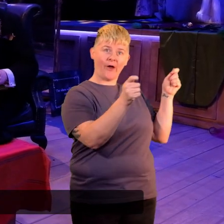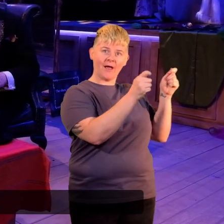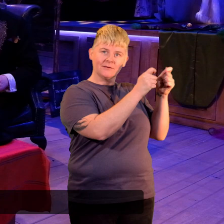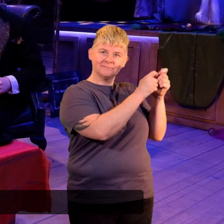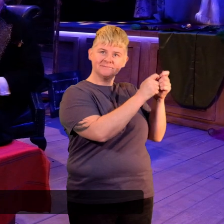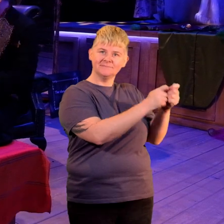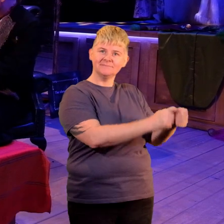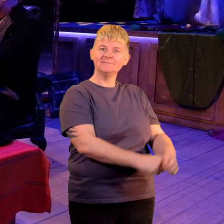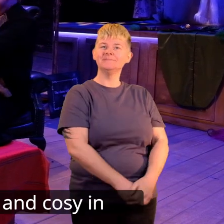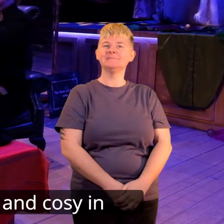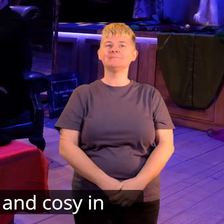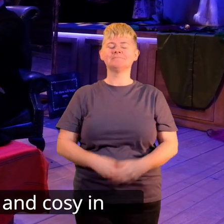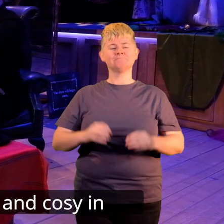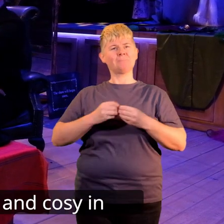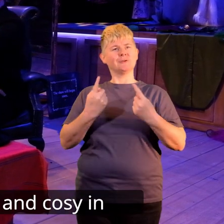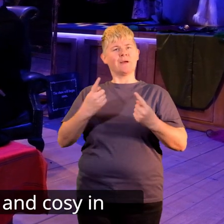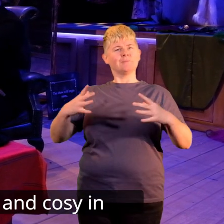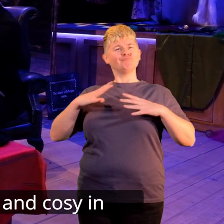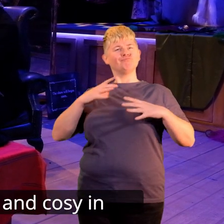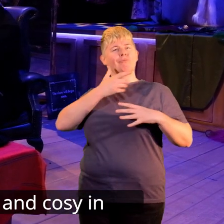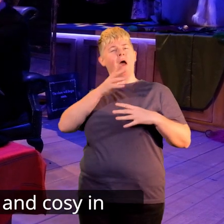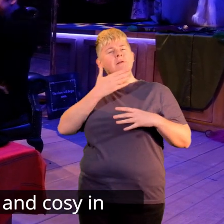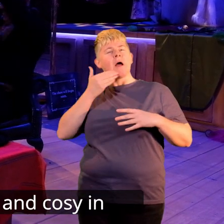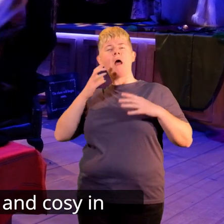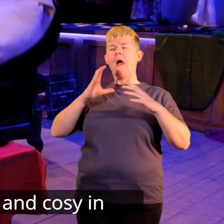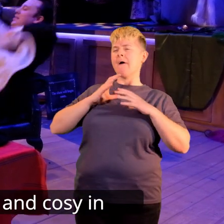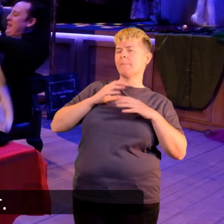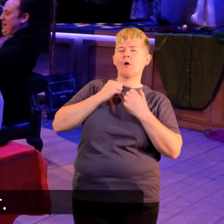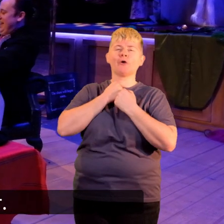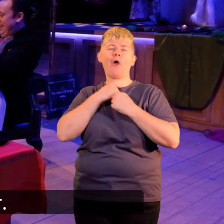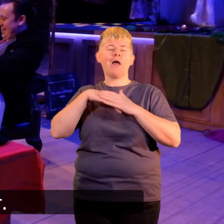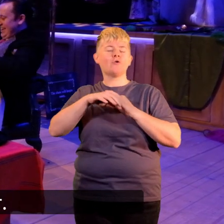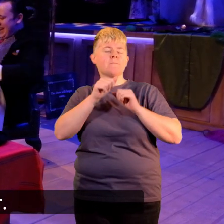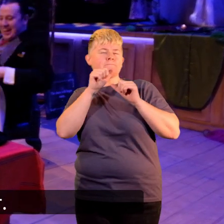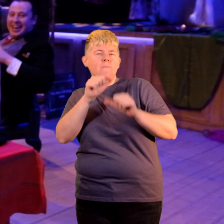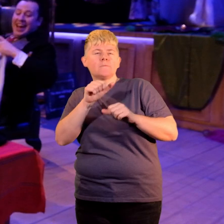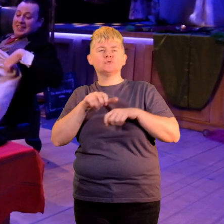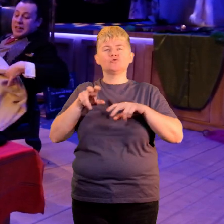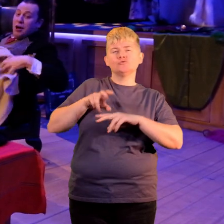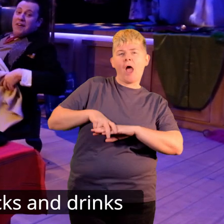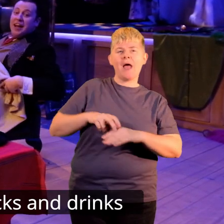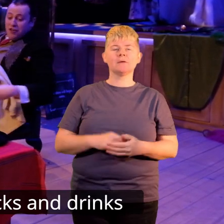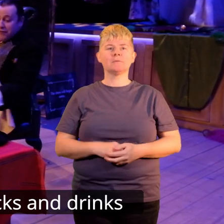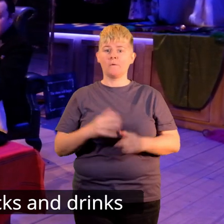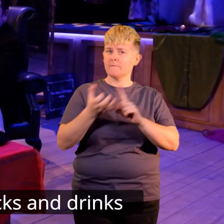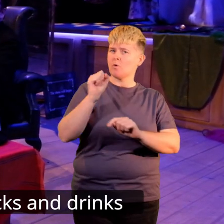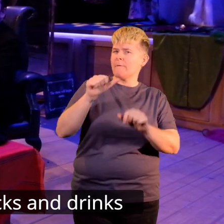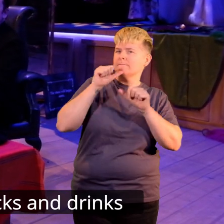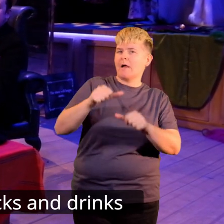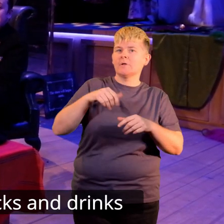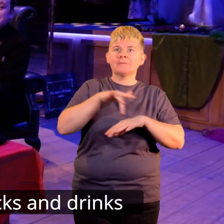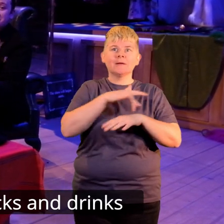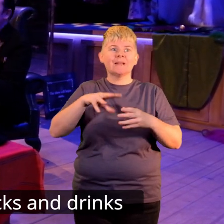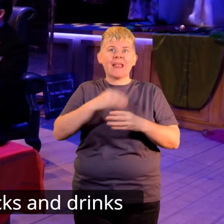Close the curtains. Make yourself nice and comfy and cozy in your favourite chair. Yes. Find your favourite